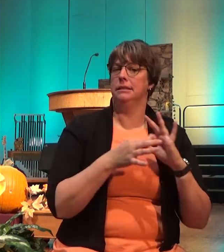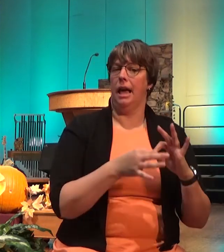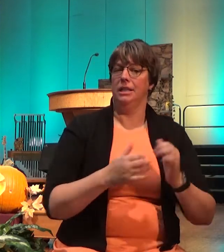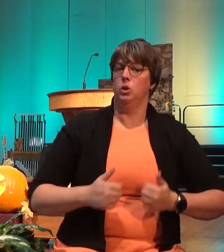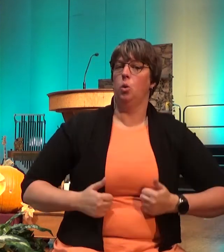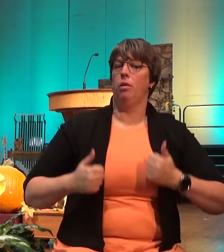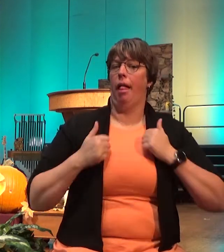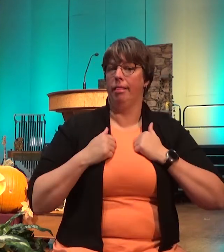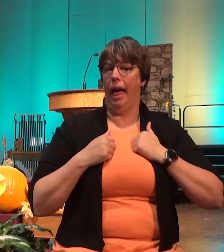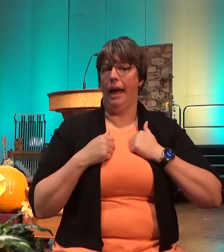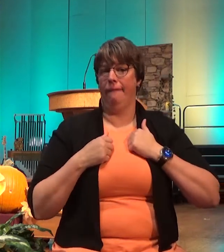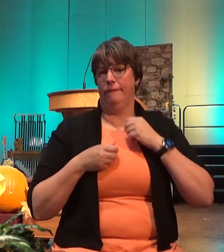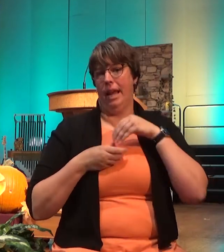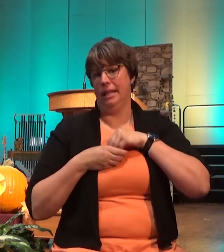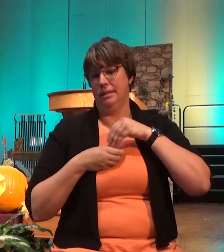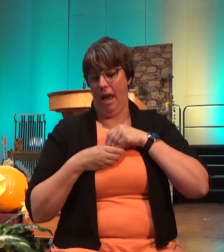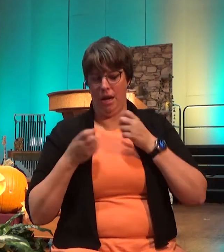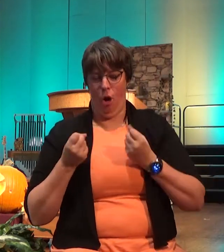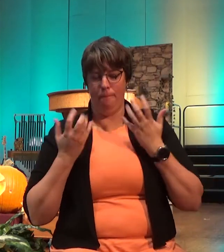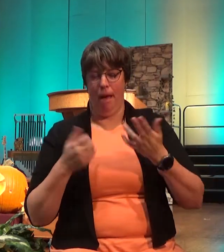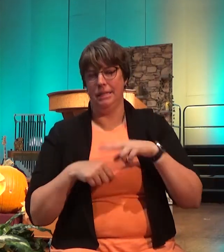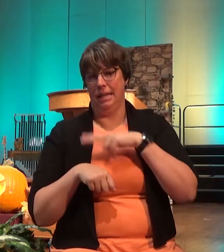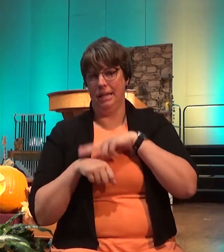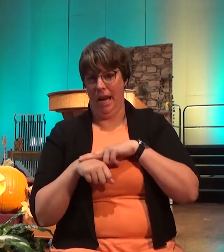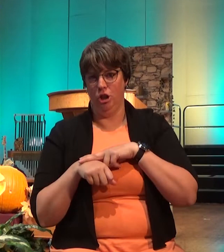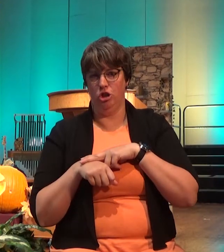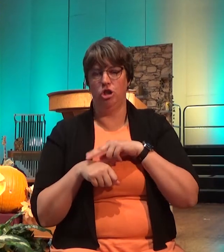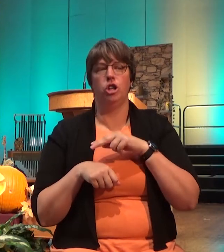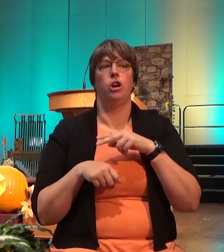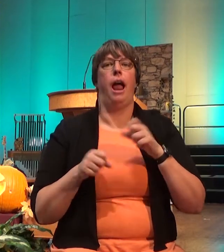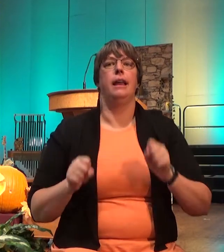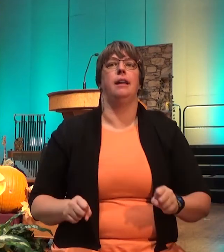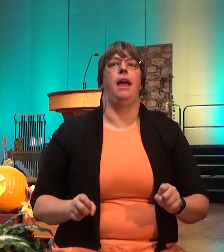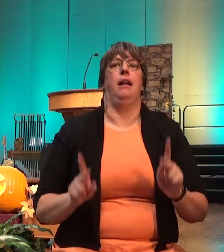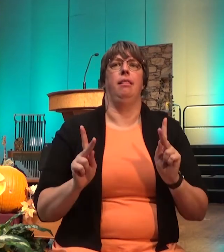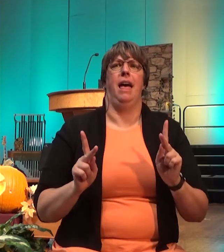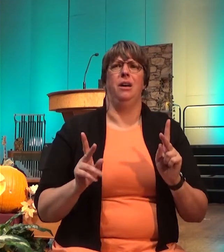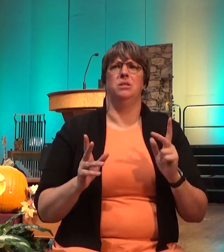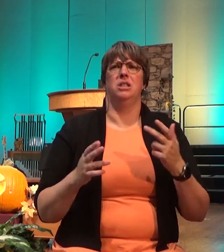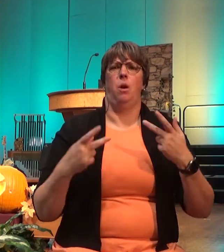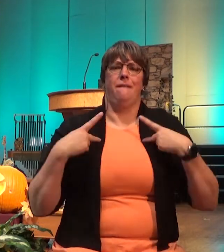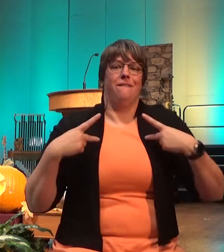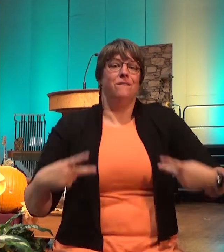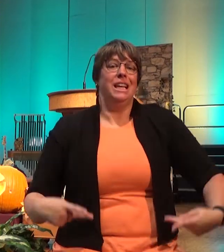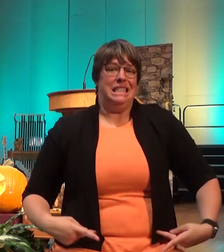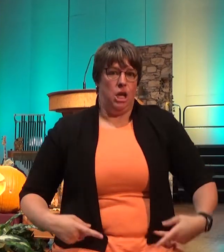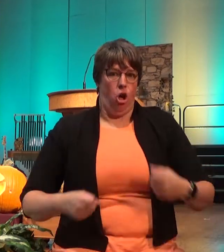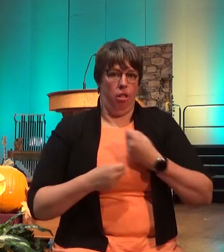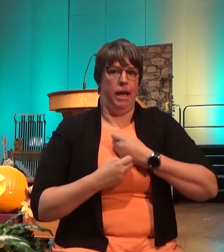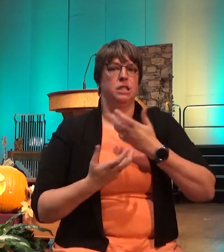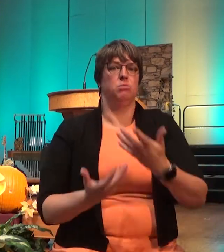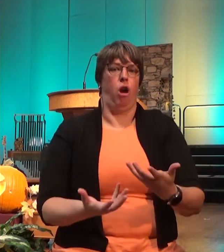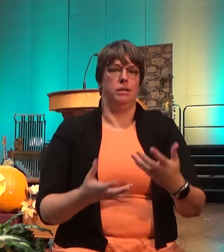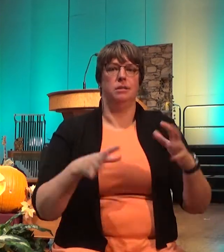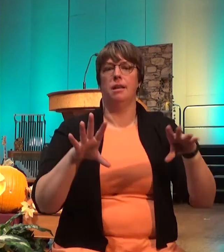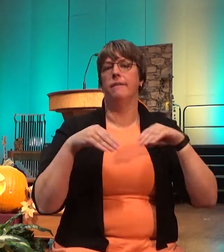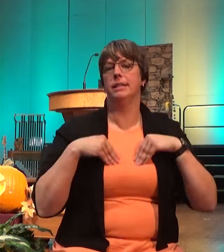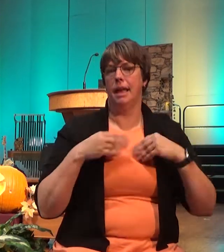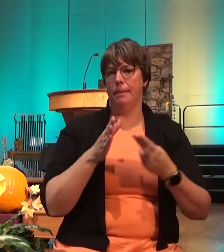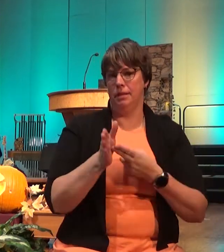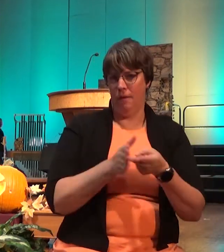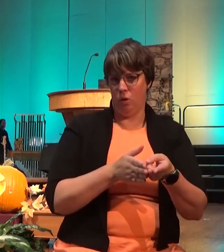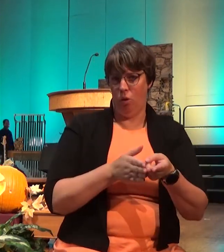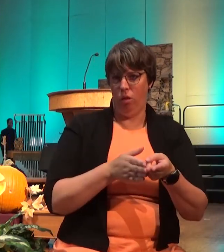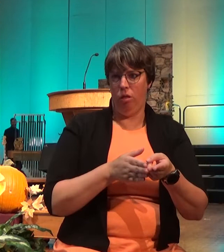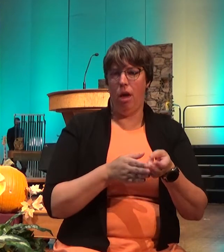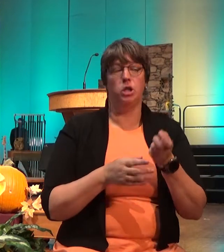the abundant nature within us, and it allows us to have a physical expression of acceptance of this truth. And so in a